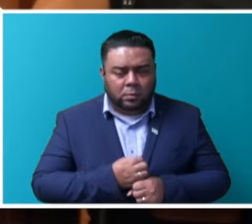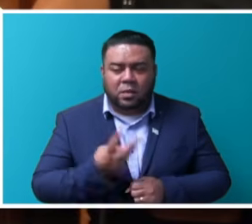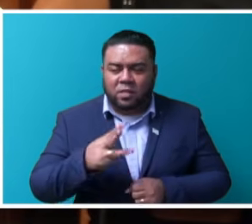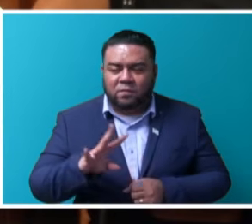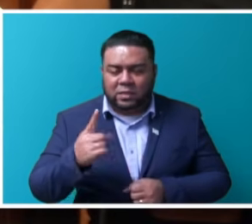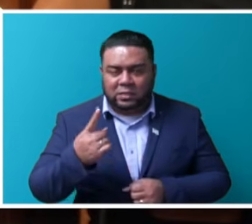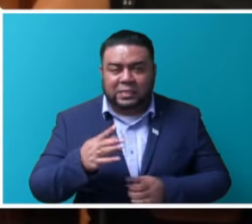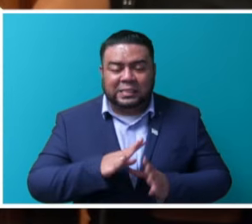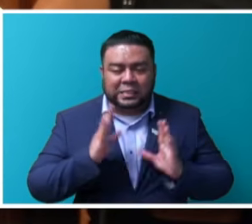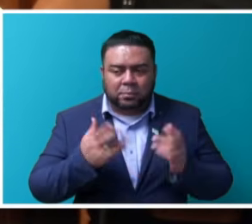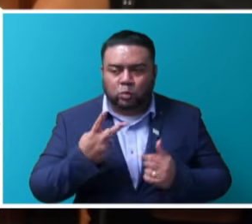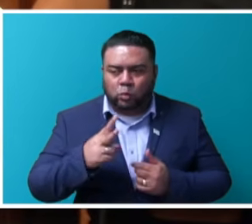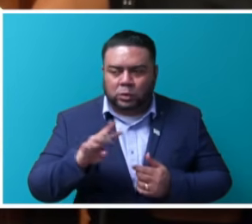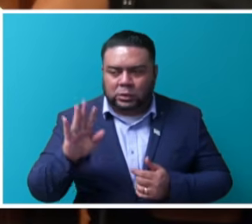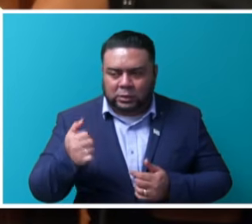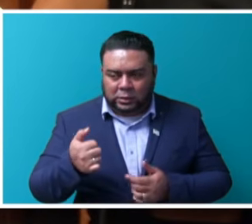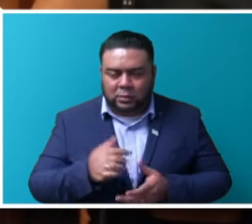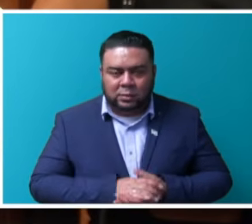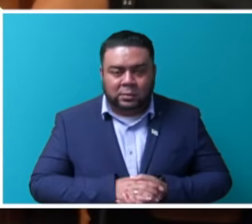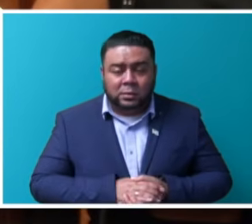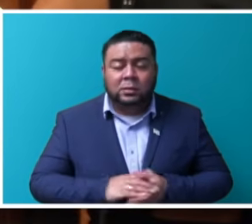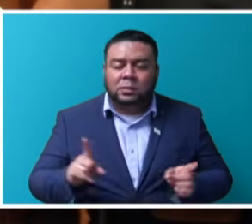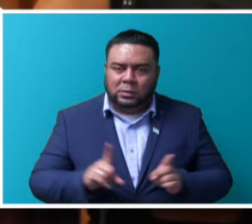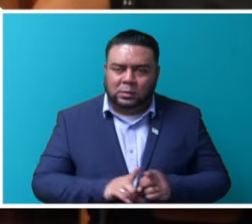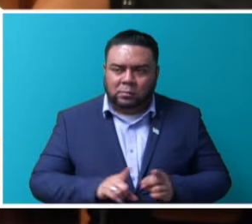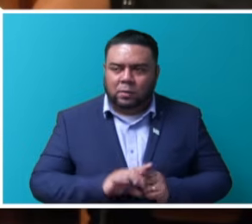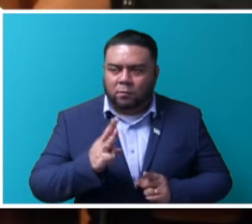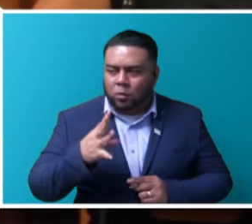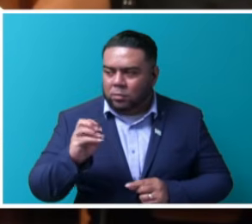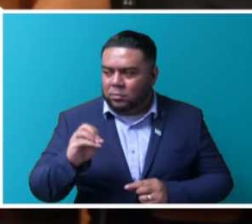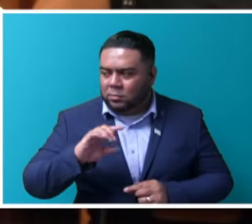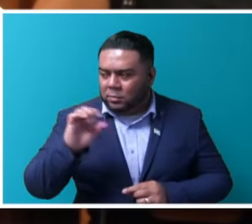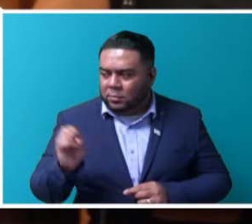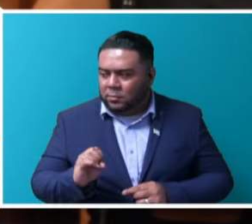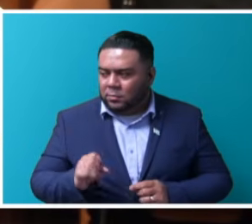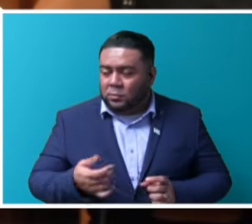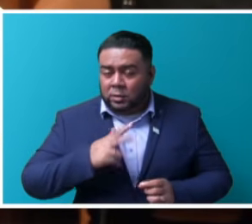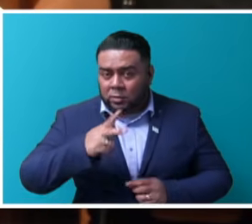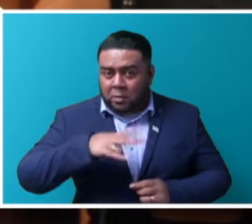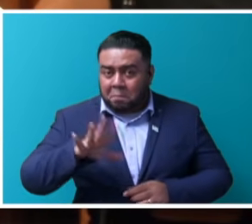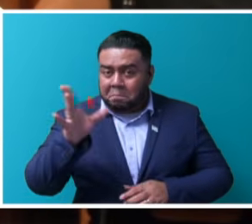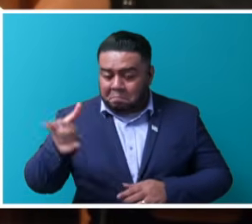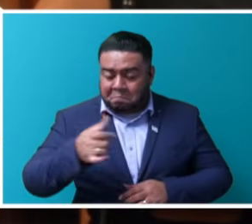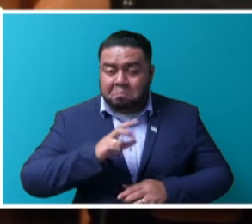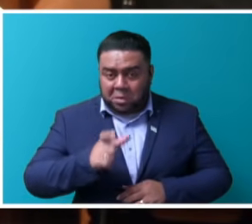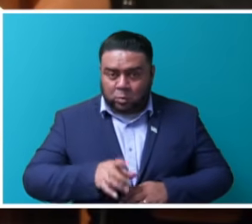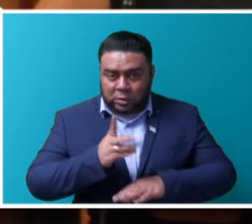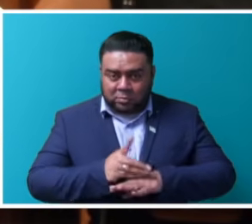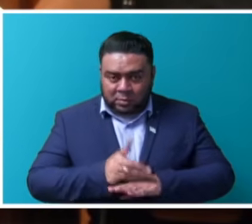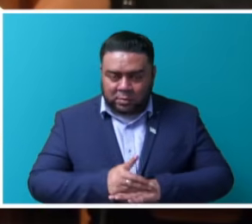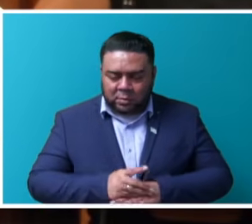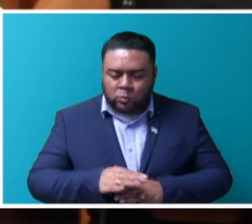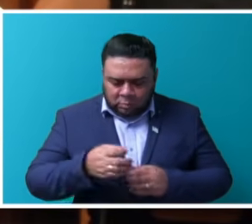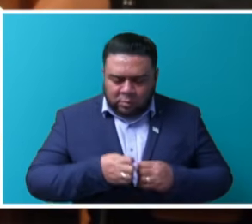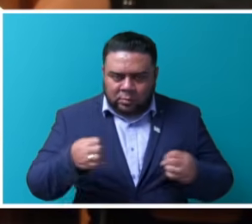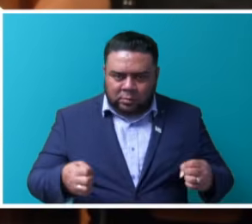December 2026. Likewise, the 400% tax deduction for hiring persons with disabilities will also be extended